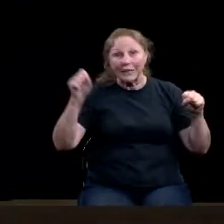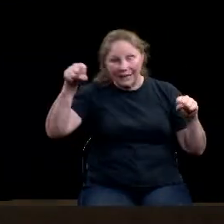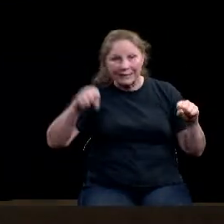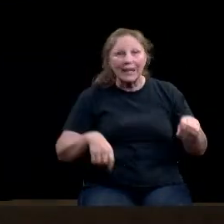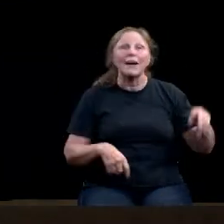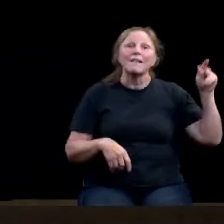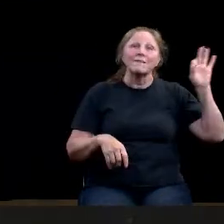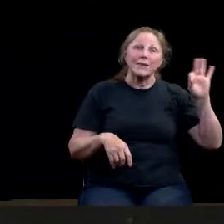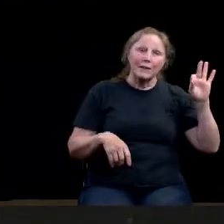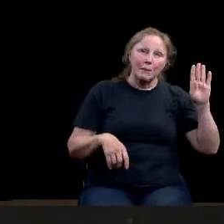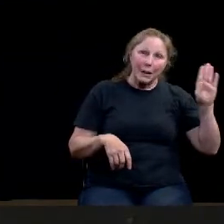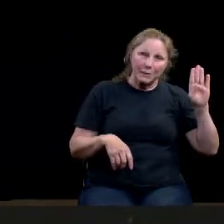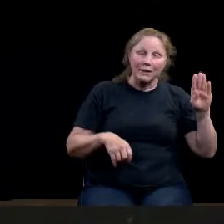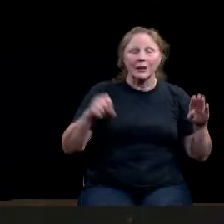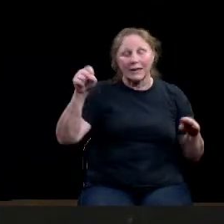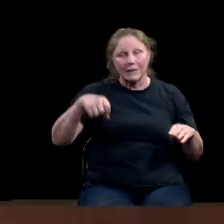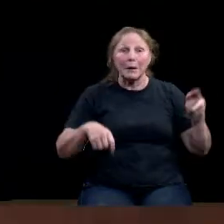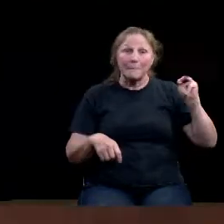Councilmember Holmes.